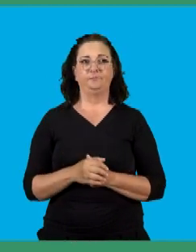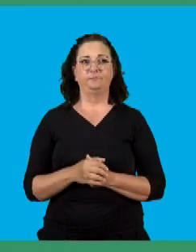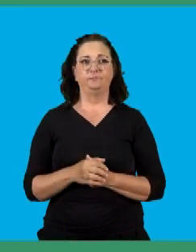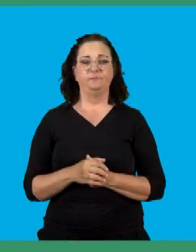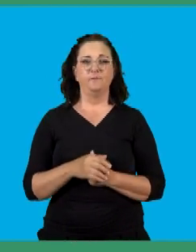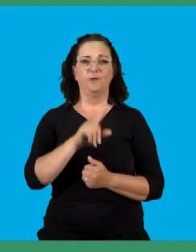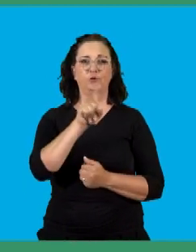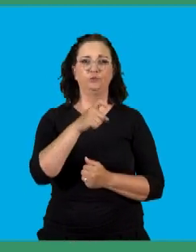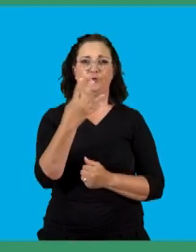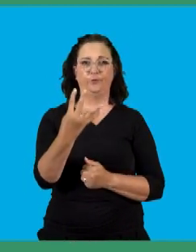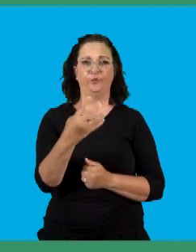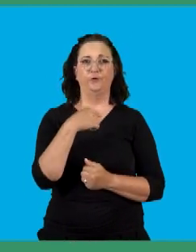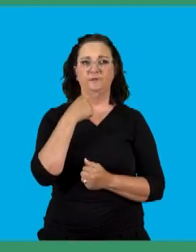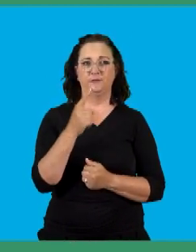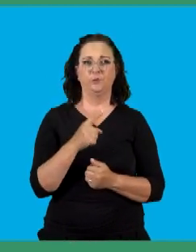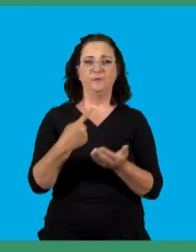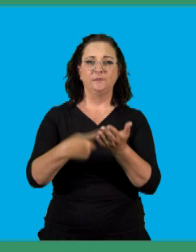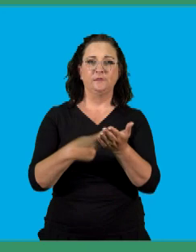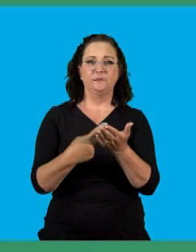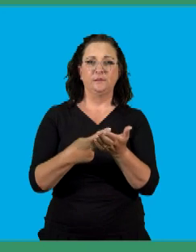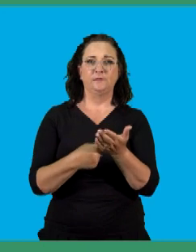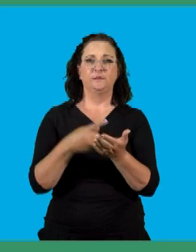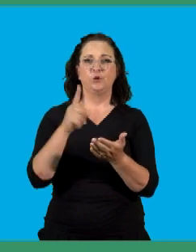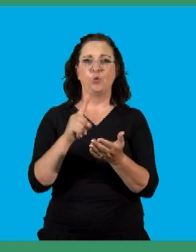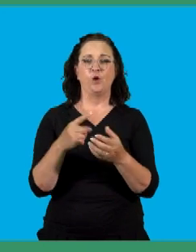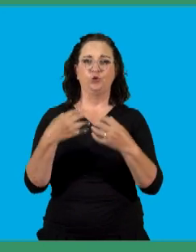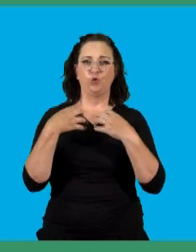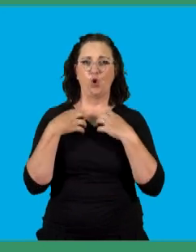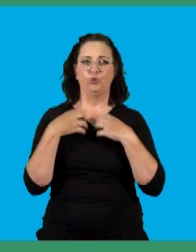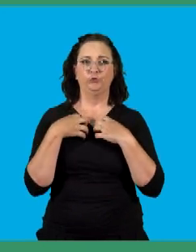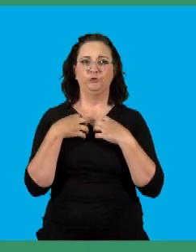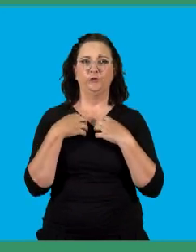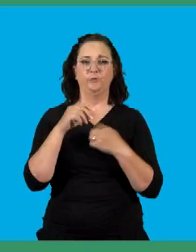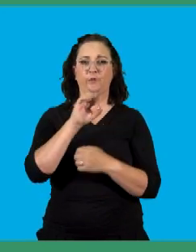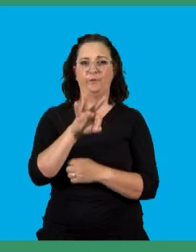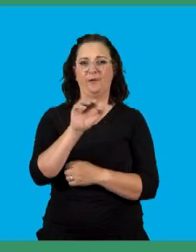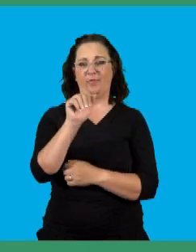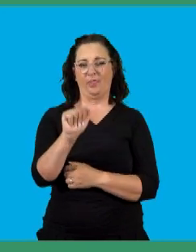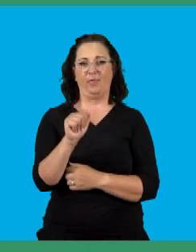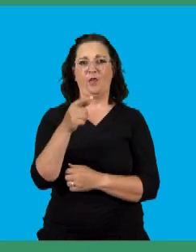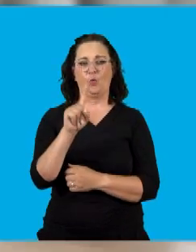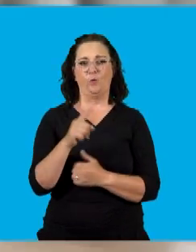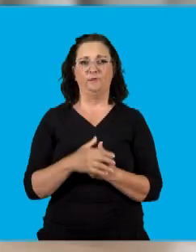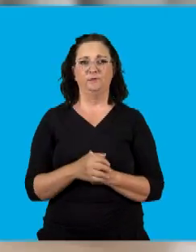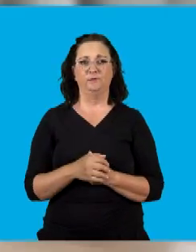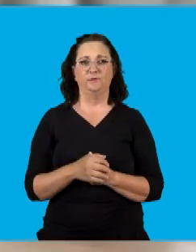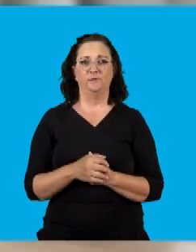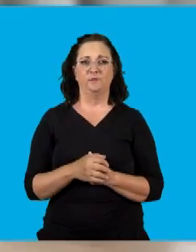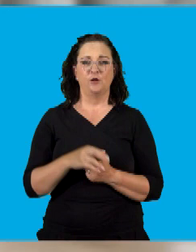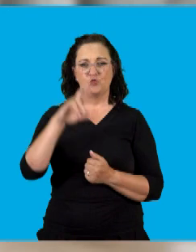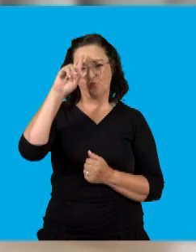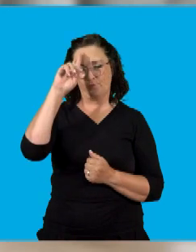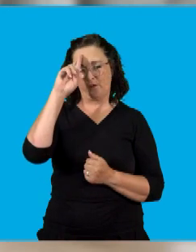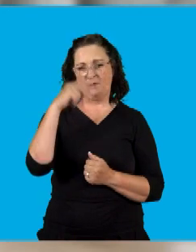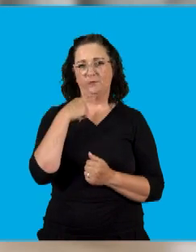fourth question. It says, discuss the characteristics of the form of ownership mentioned in question 3A. Remember, the form of